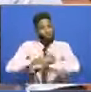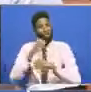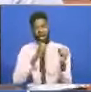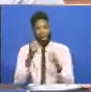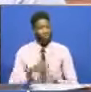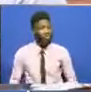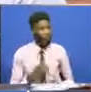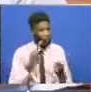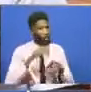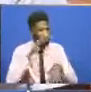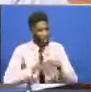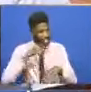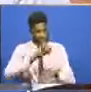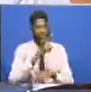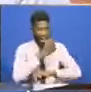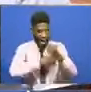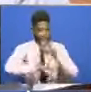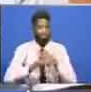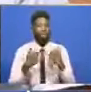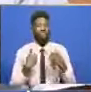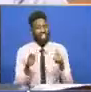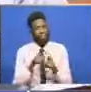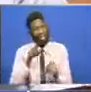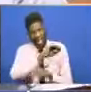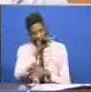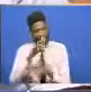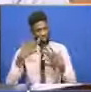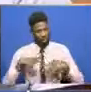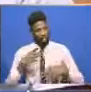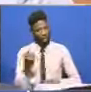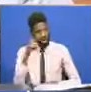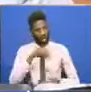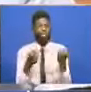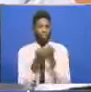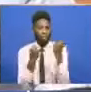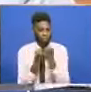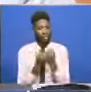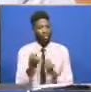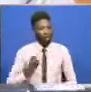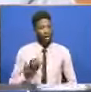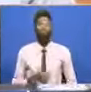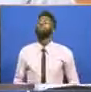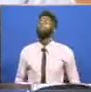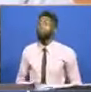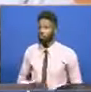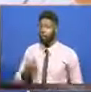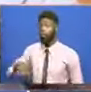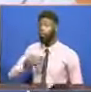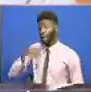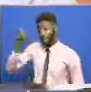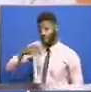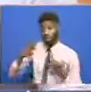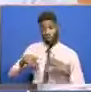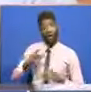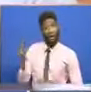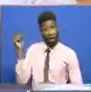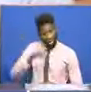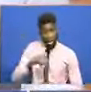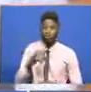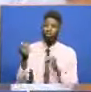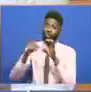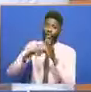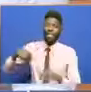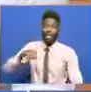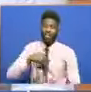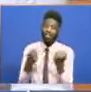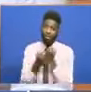We are. And your call is that many people must come and assist with this girl. We need these people to come on board and support us in supporting the girls who are